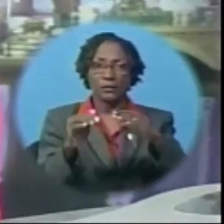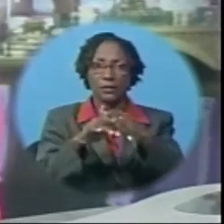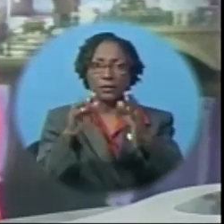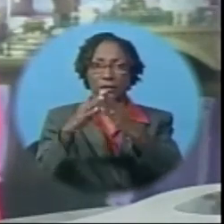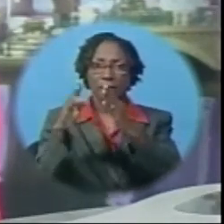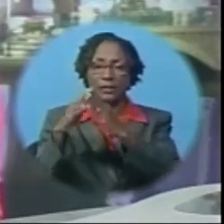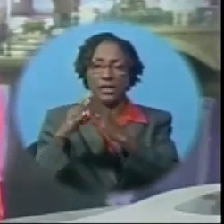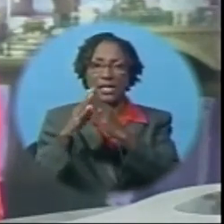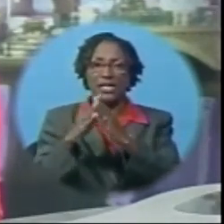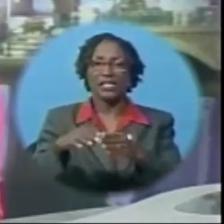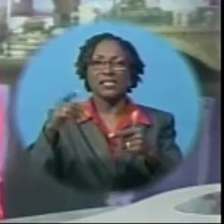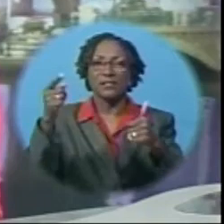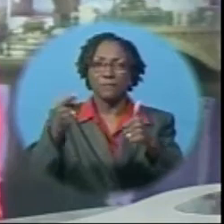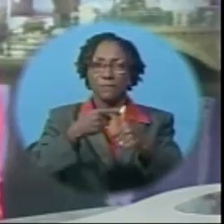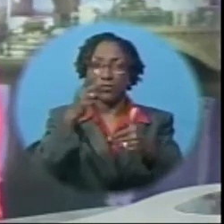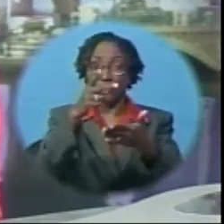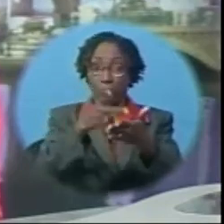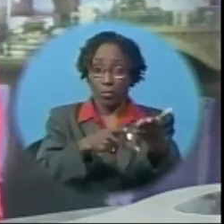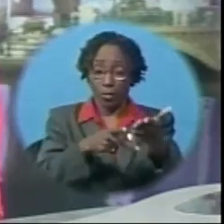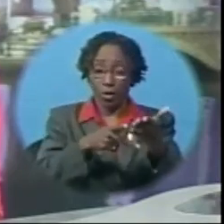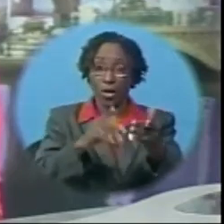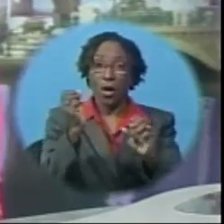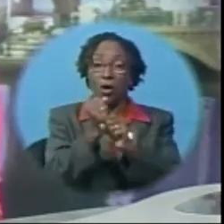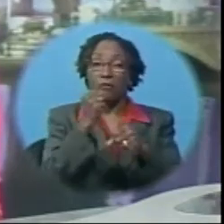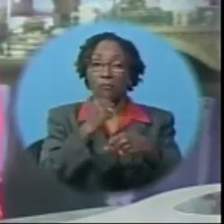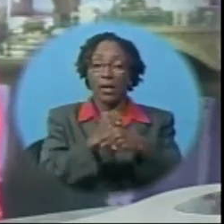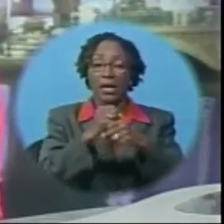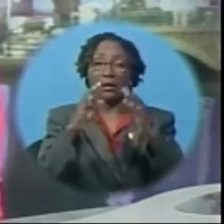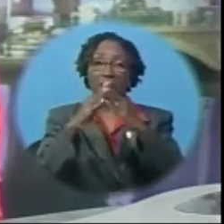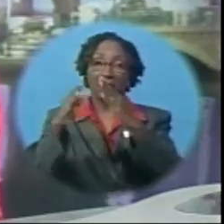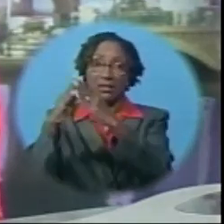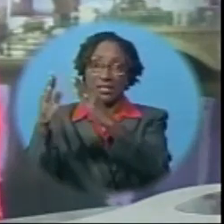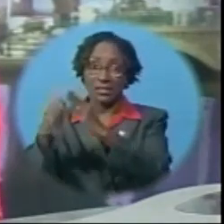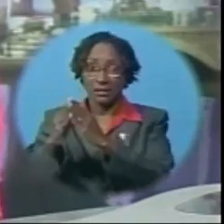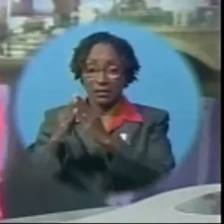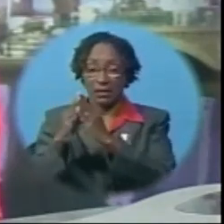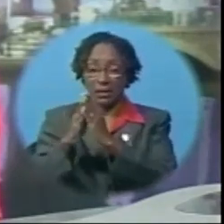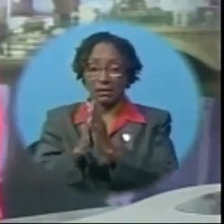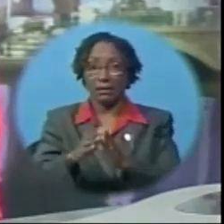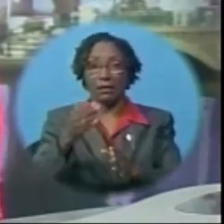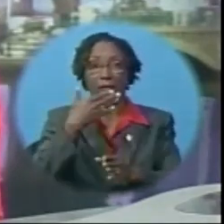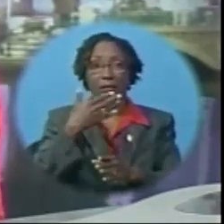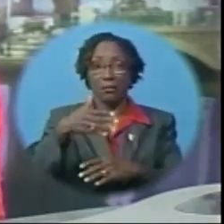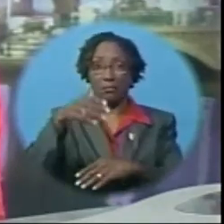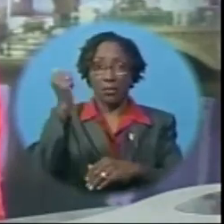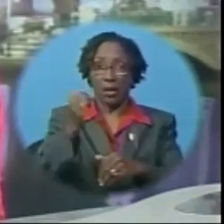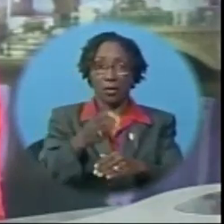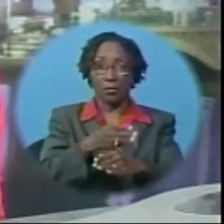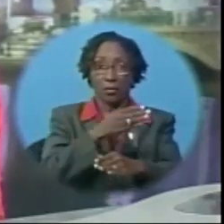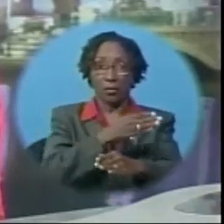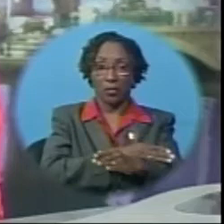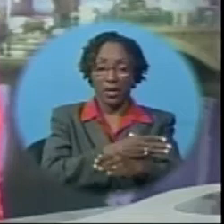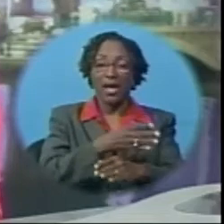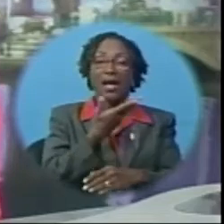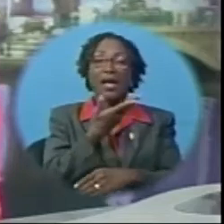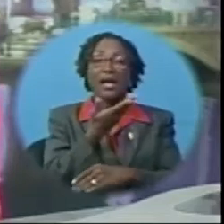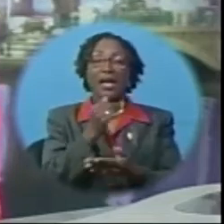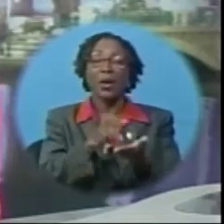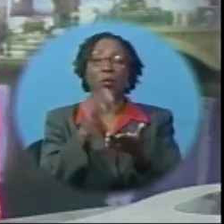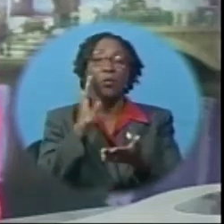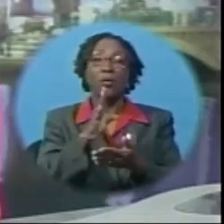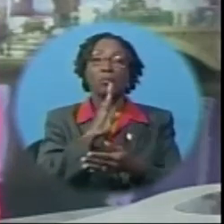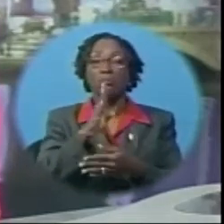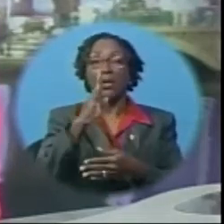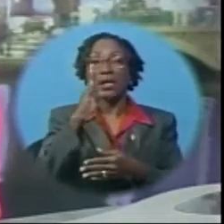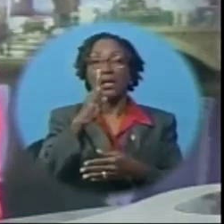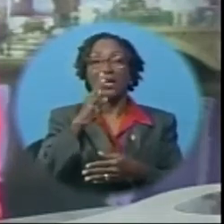nation's capital that will be the envy of the Caribbean and a source of pride for Dominicans. He said funds for the project will come